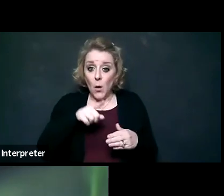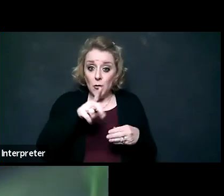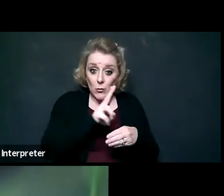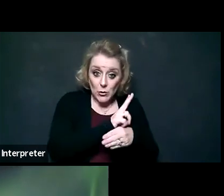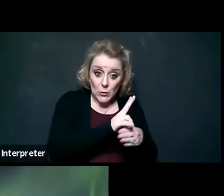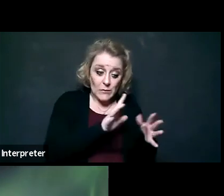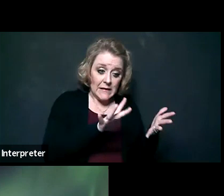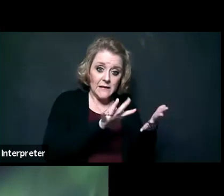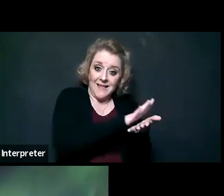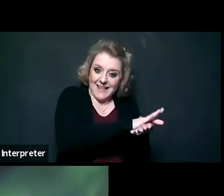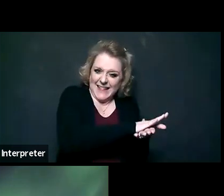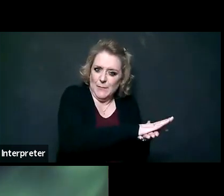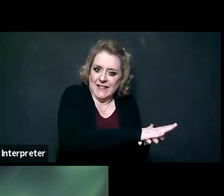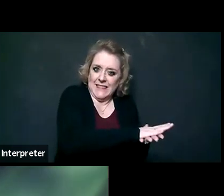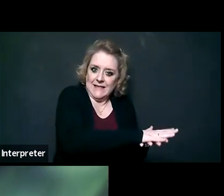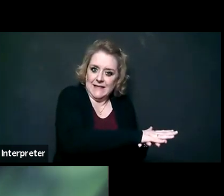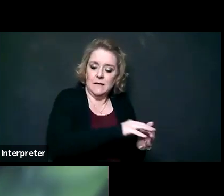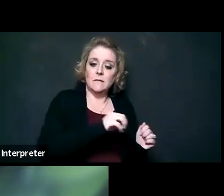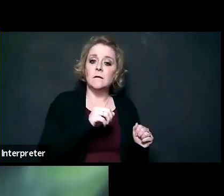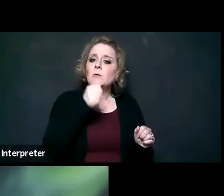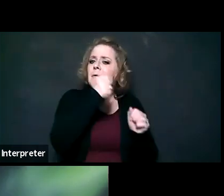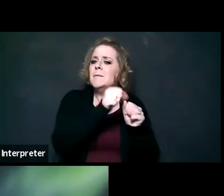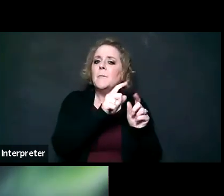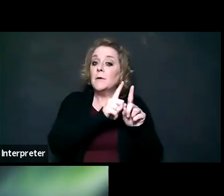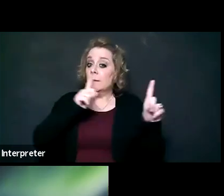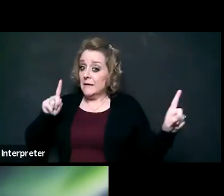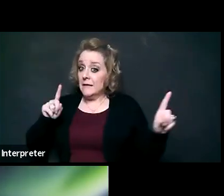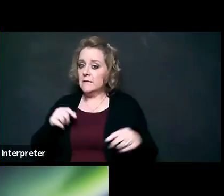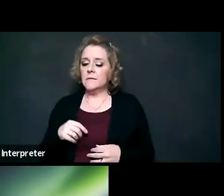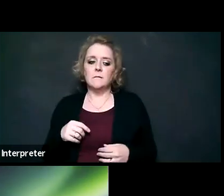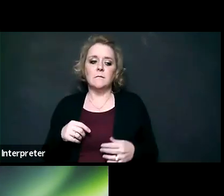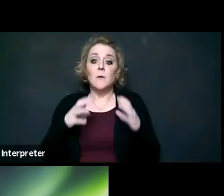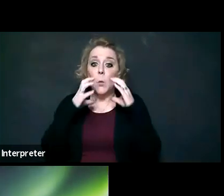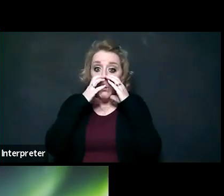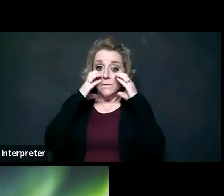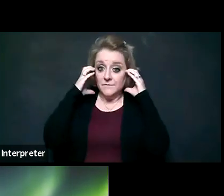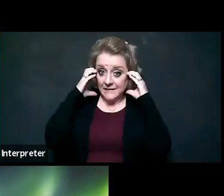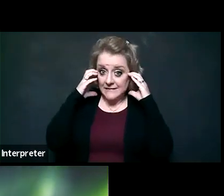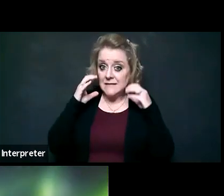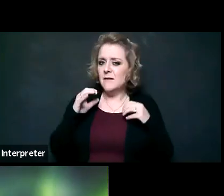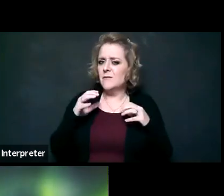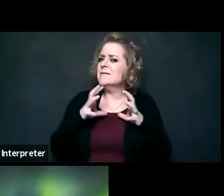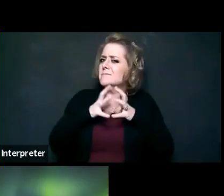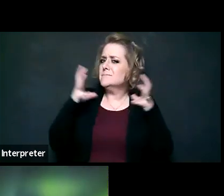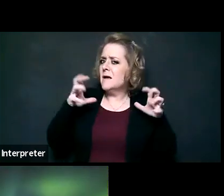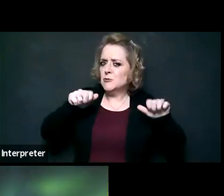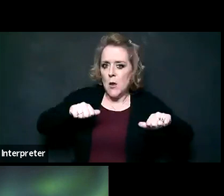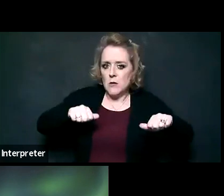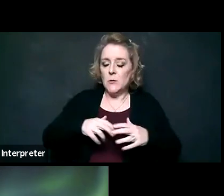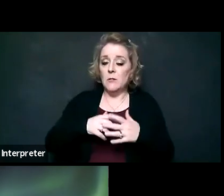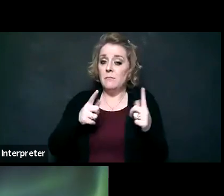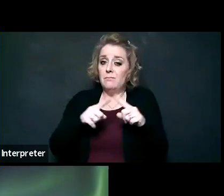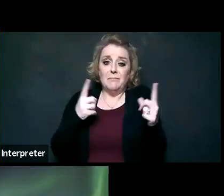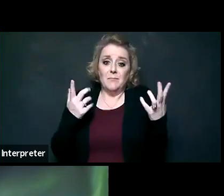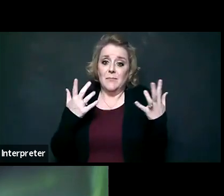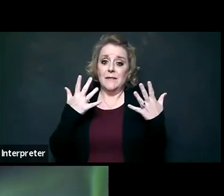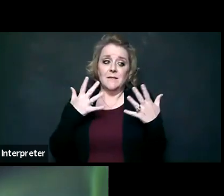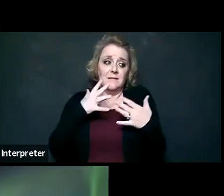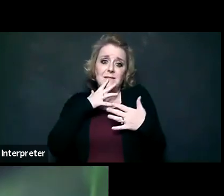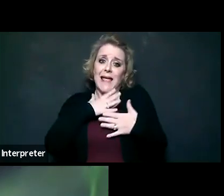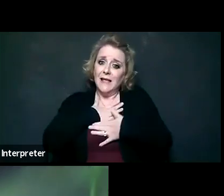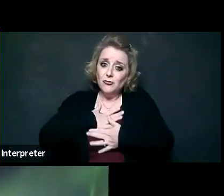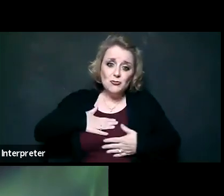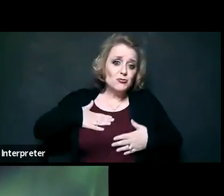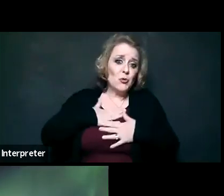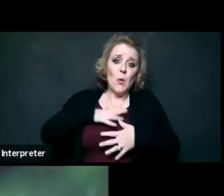Let's keep our distance. Let's wear face coverings as possible. But let's enjoy the